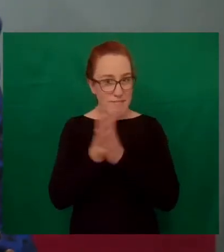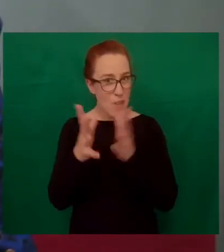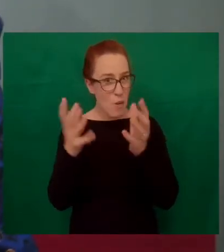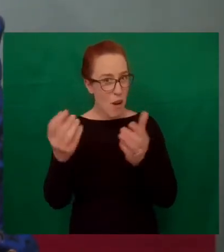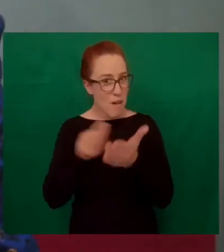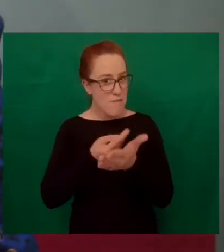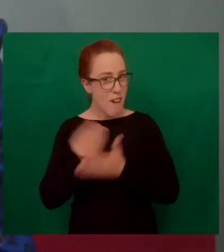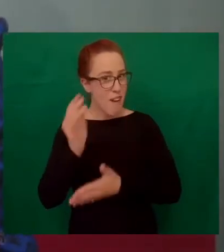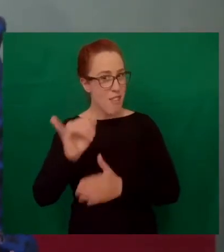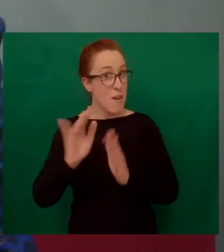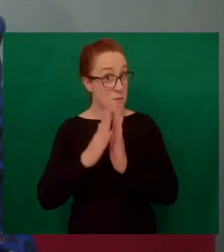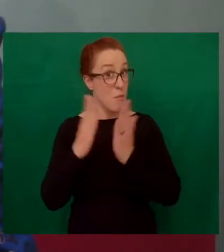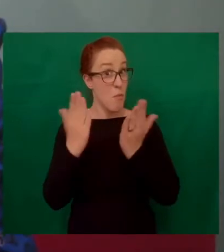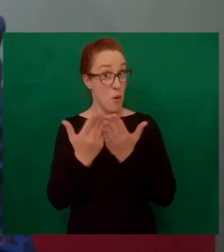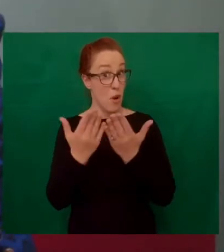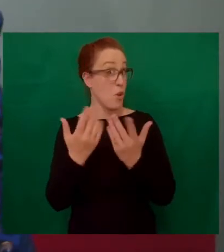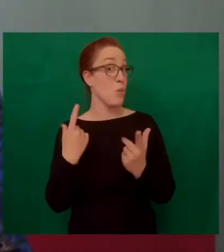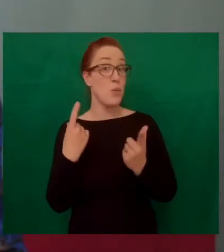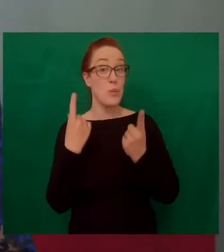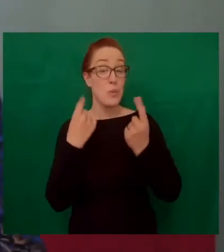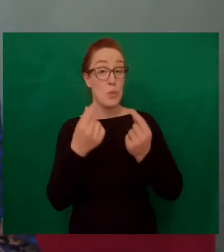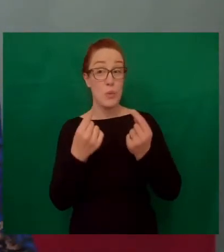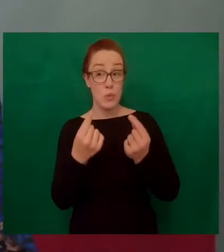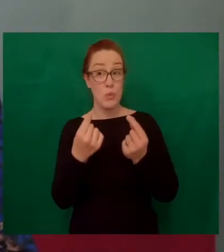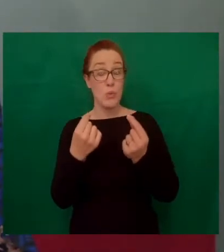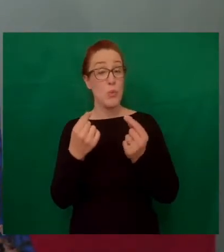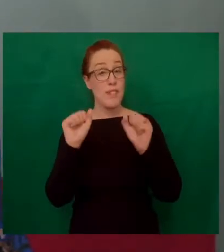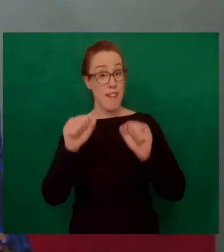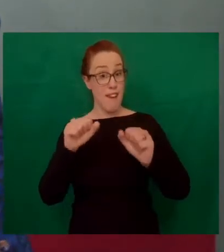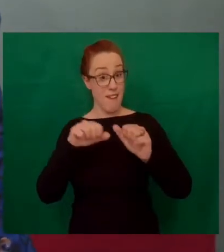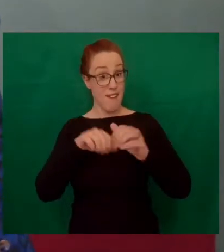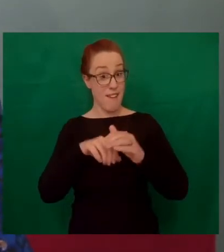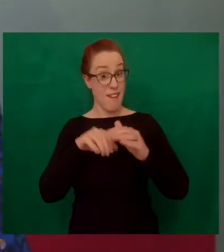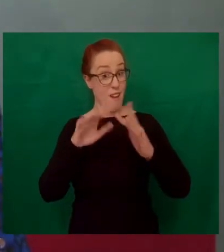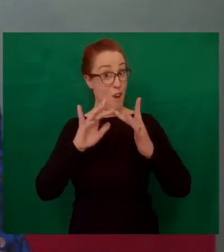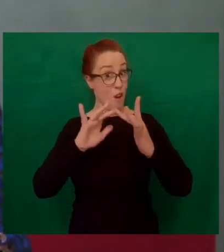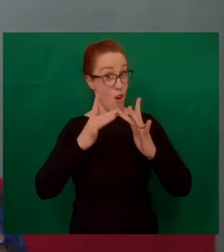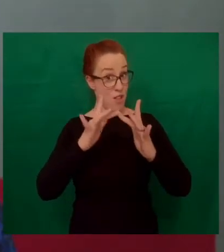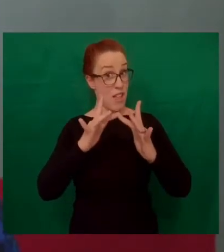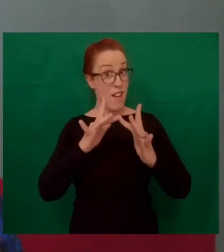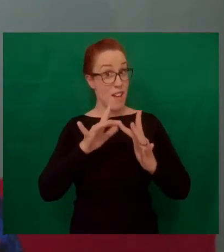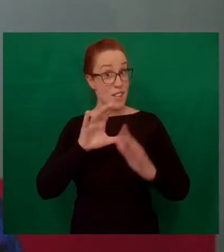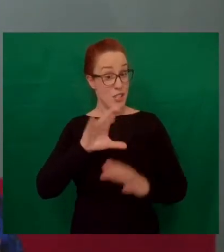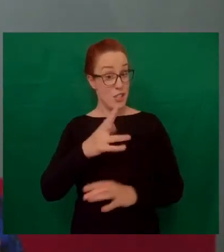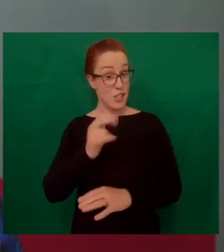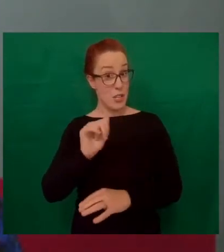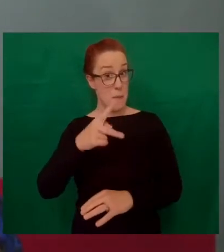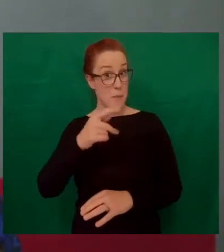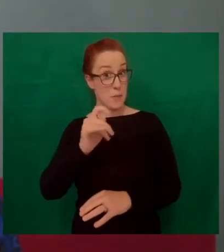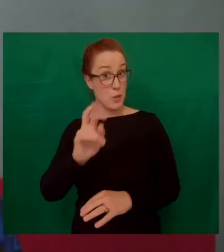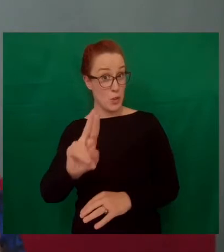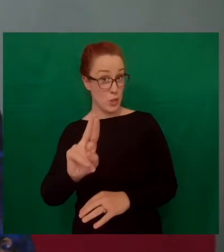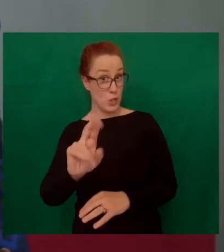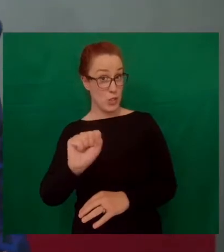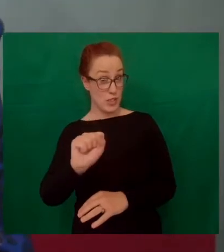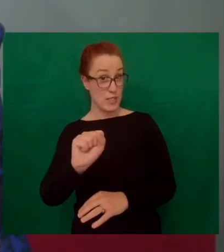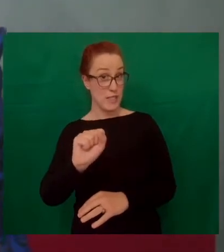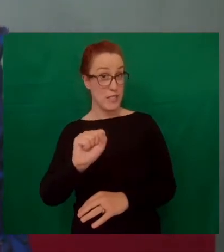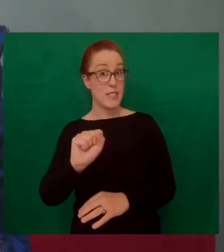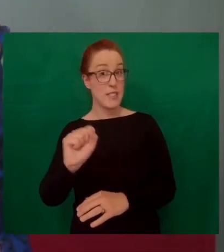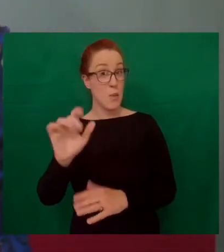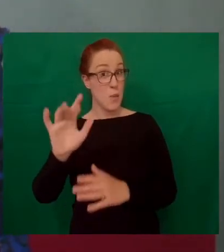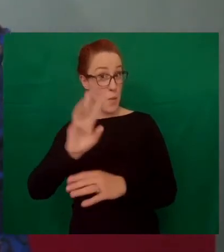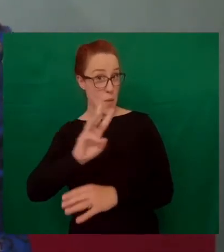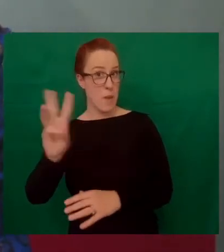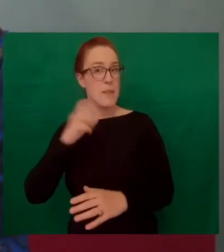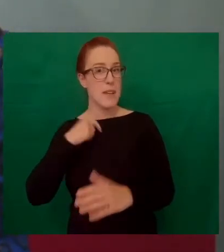getting a copy of one or both of these books for yourself, consider going online to Indigo Chapters and ordering yourself a copy. Thank you so much for